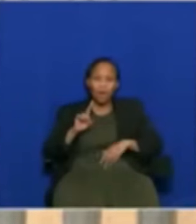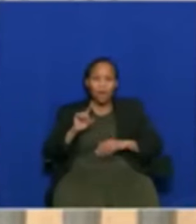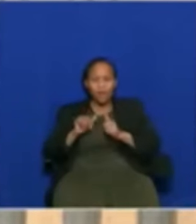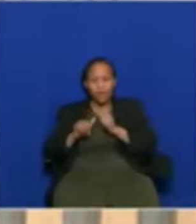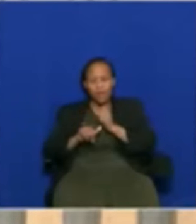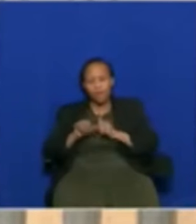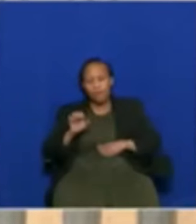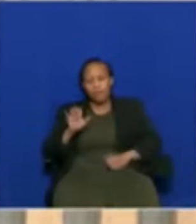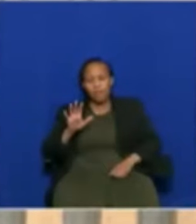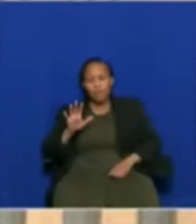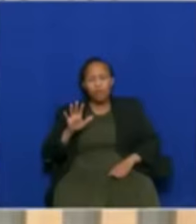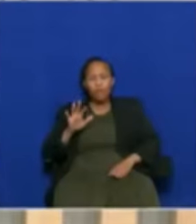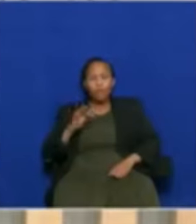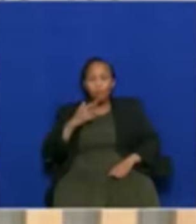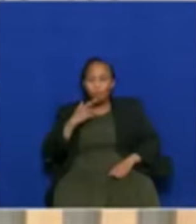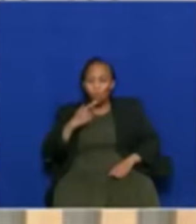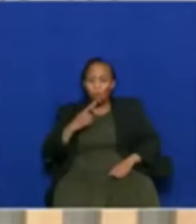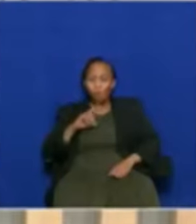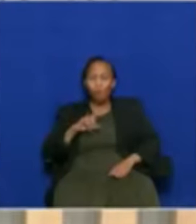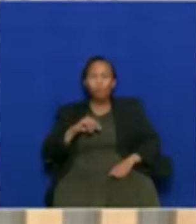appeal only one condition,